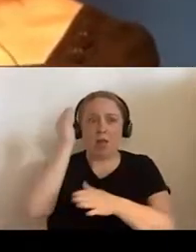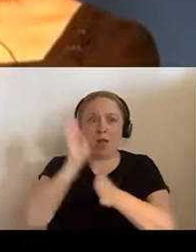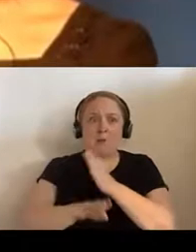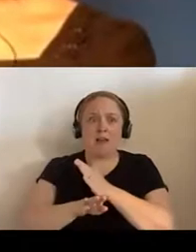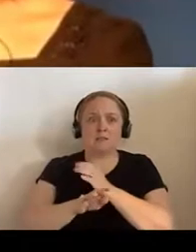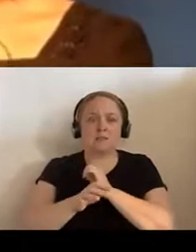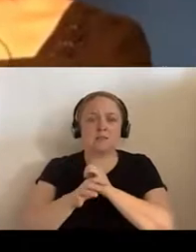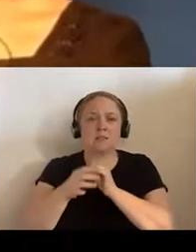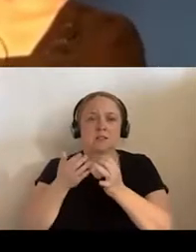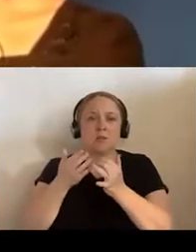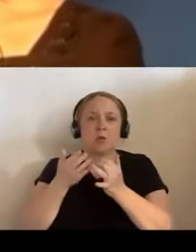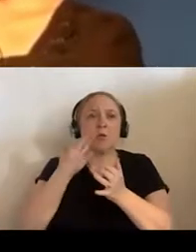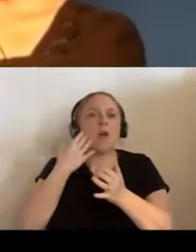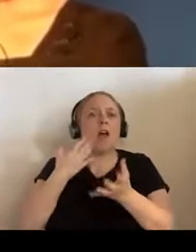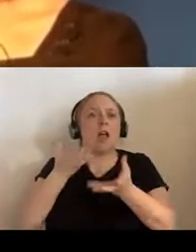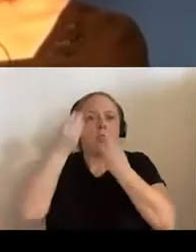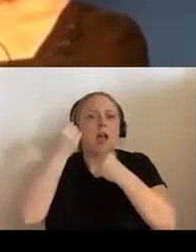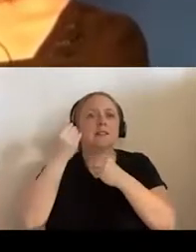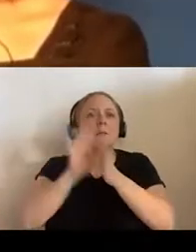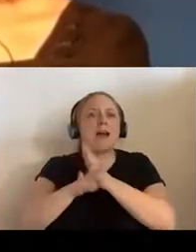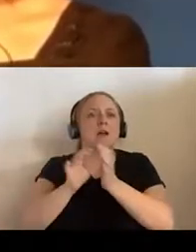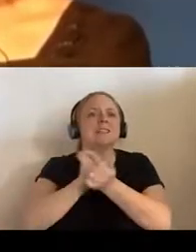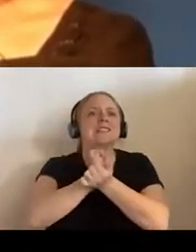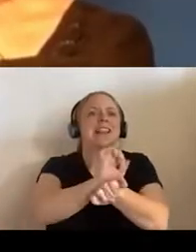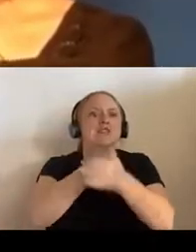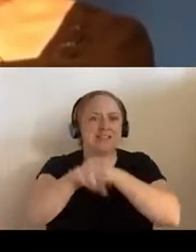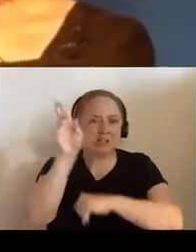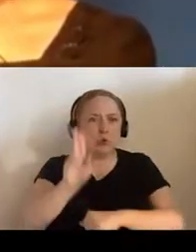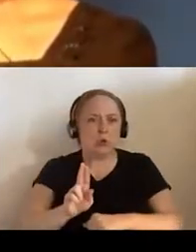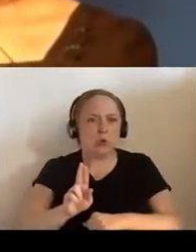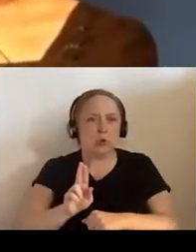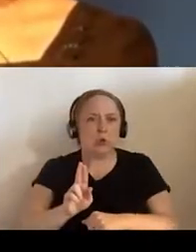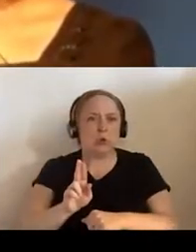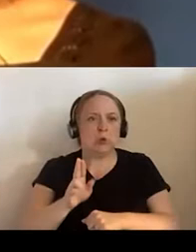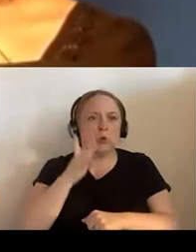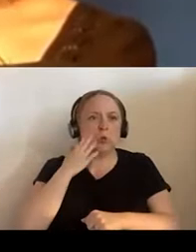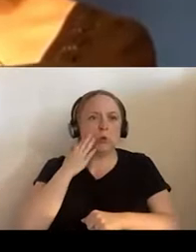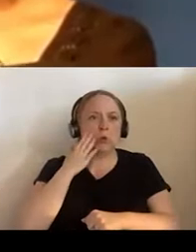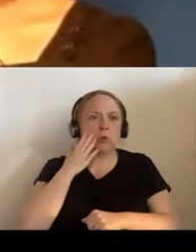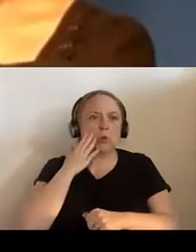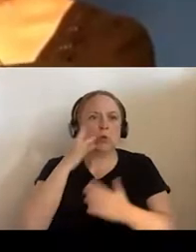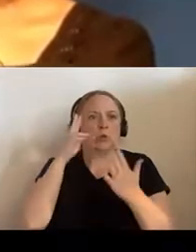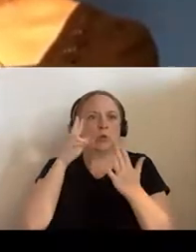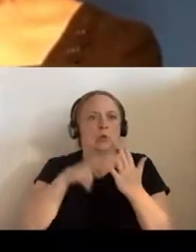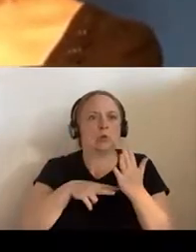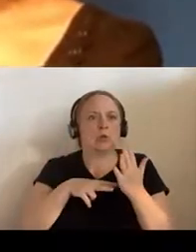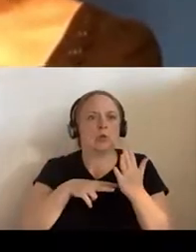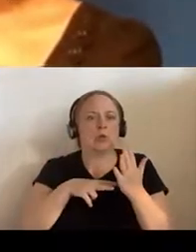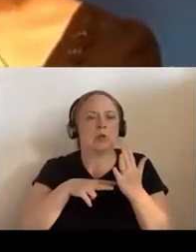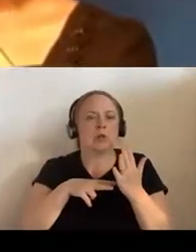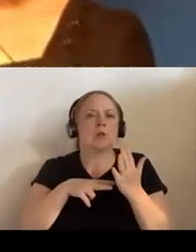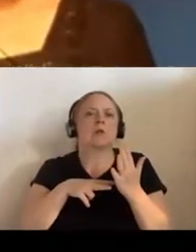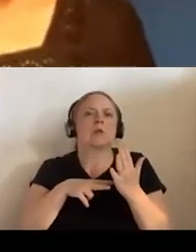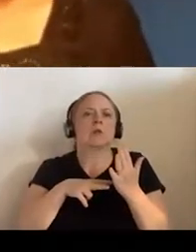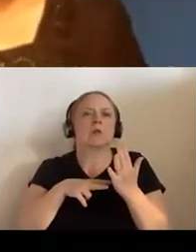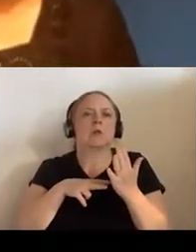slavery in school. And yet, when we look at the work of Saida Hartman in Lose Your